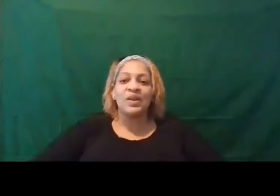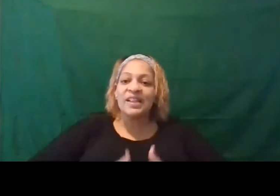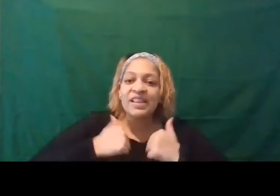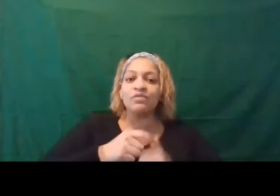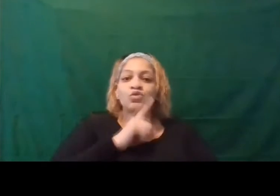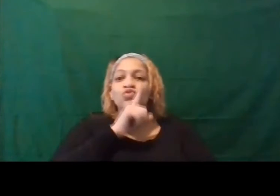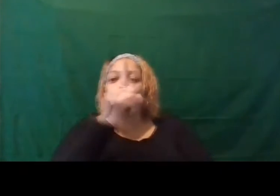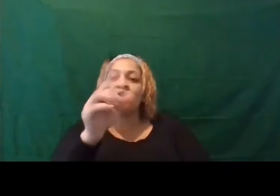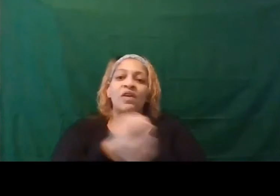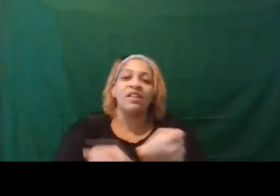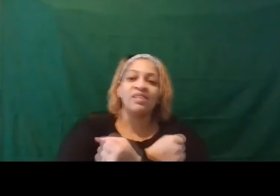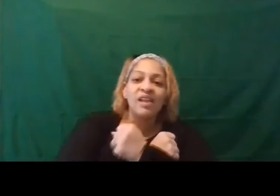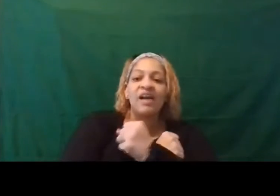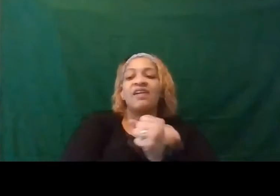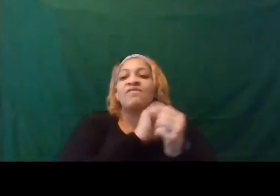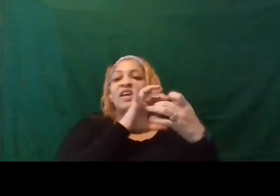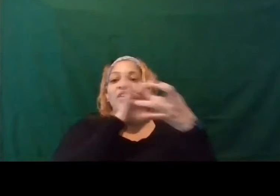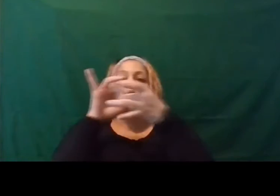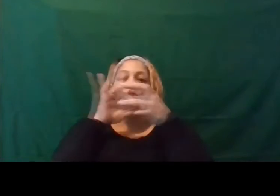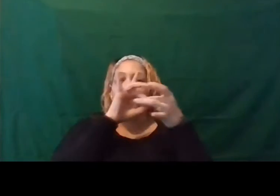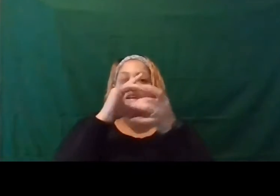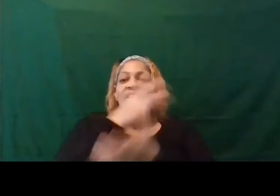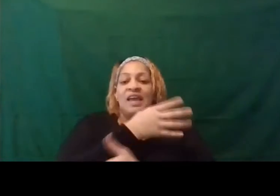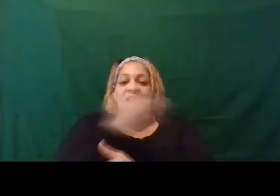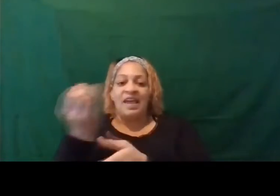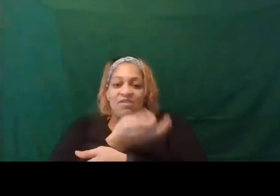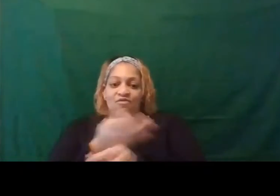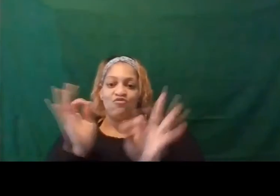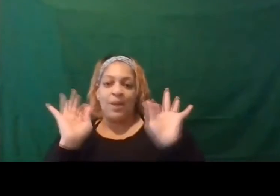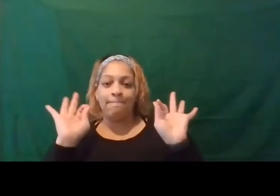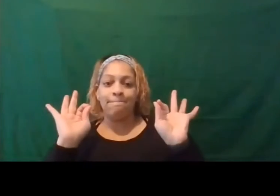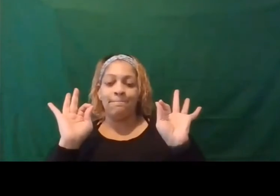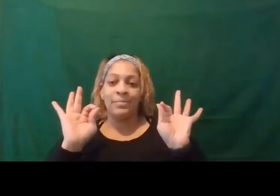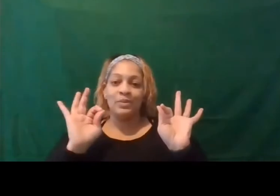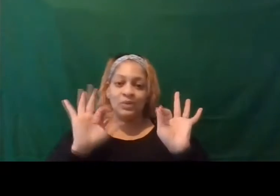love, unity, and freedom. Yeah, so take a breath,